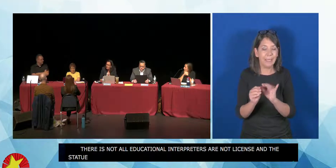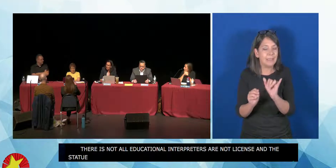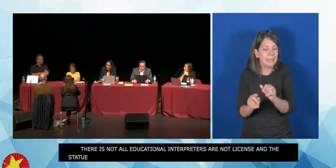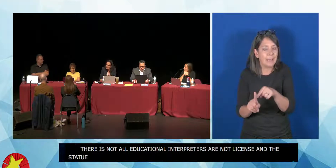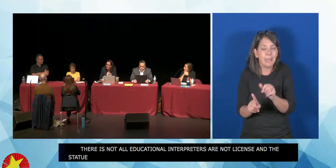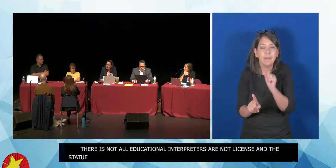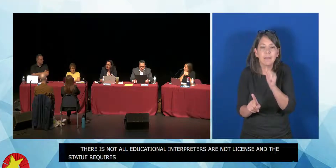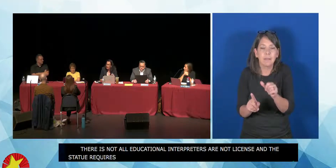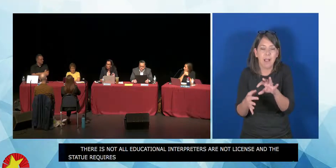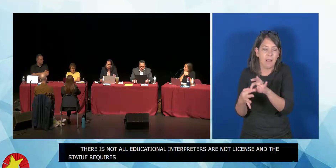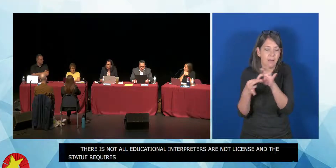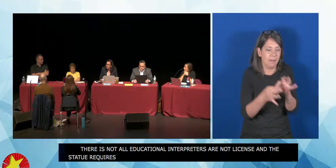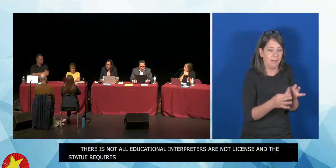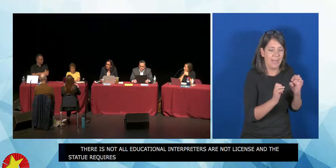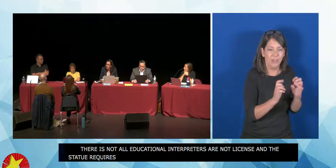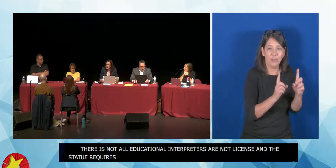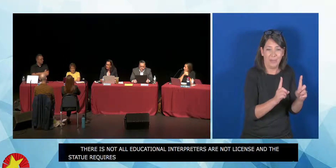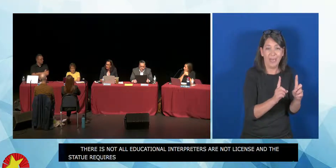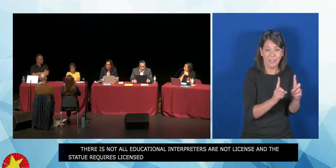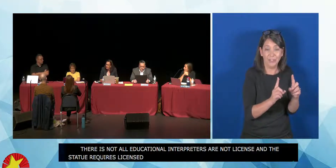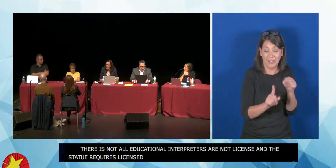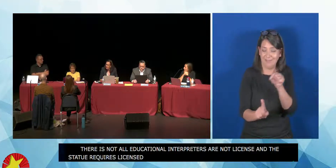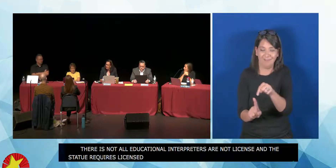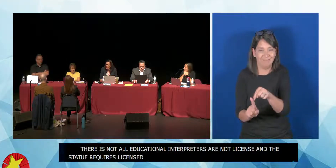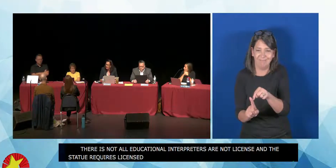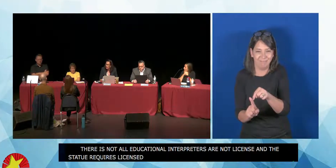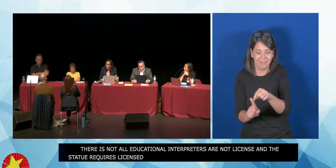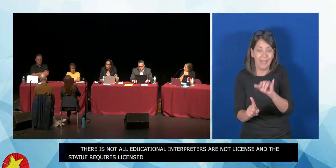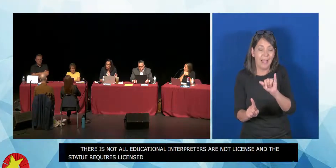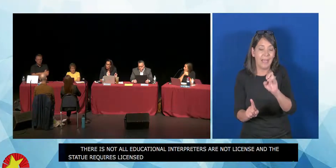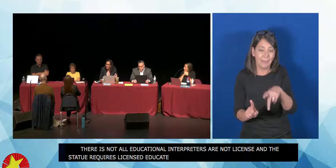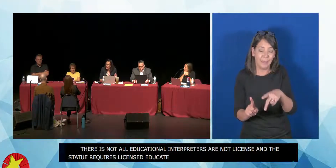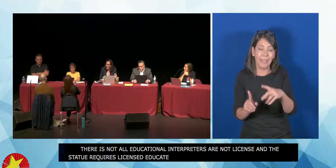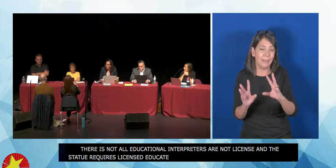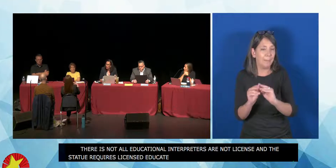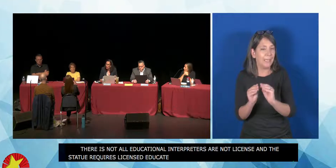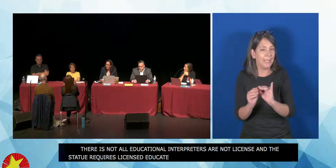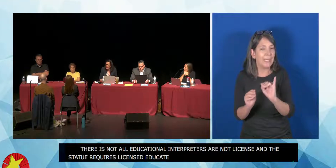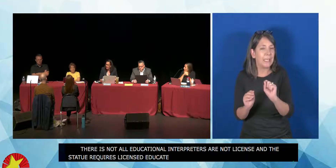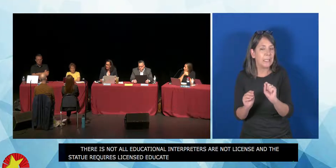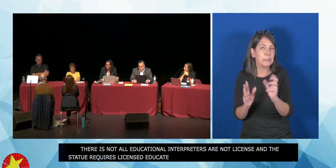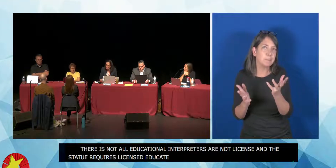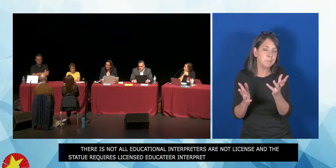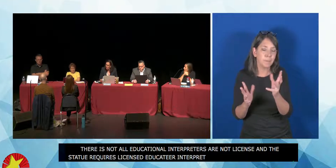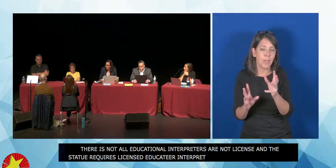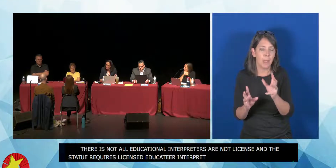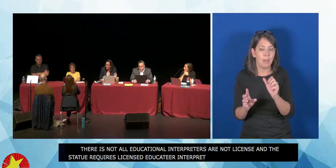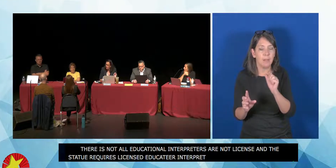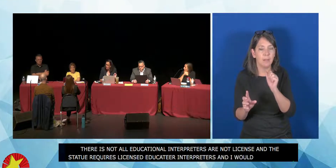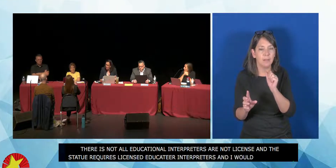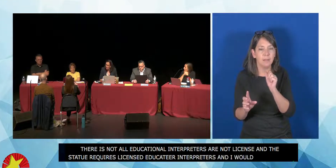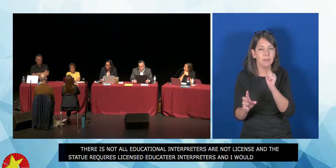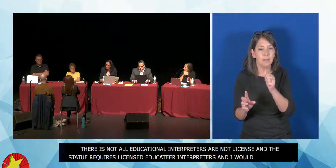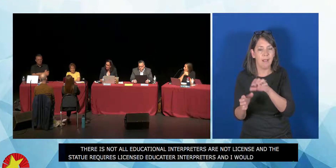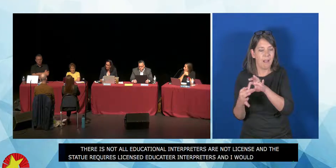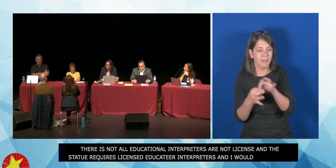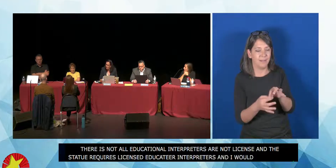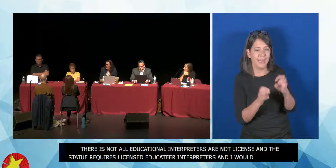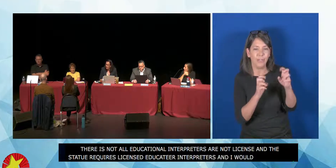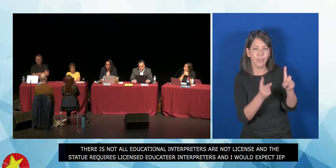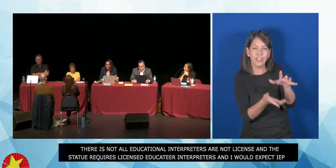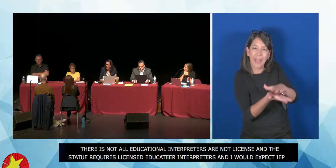non-educational settings, and I would consider an IEP meeting to be outside of an educational